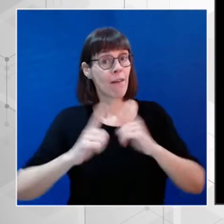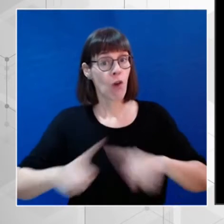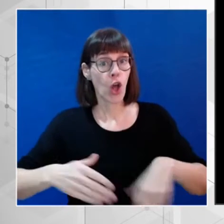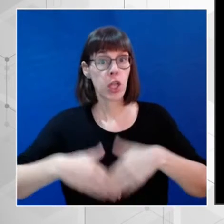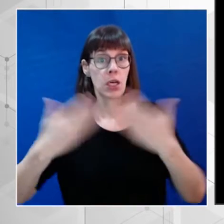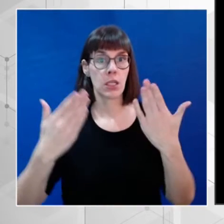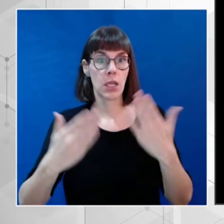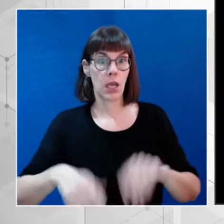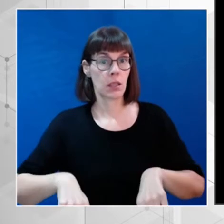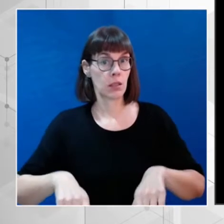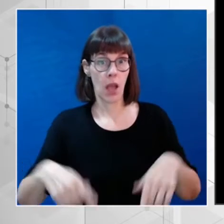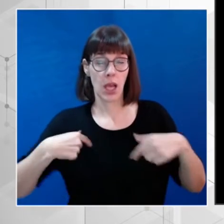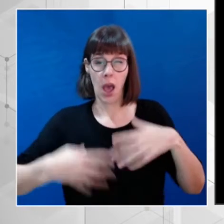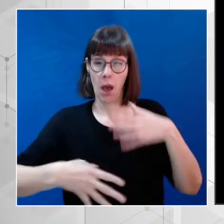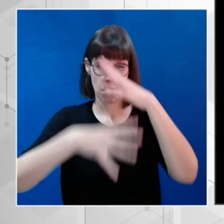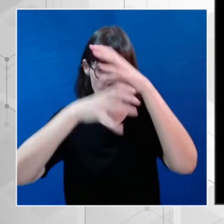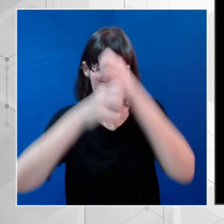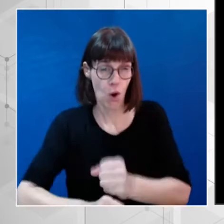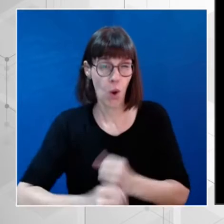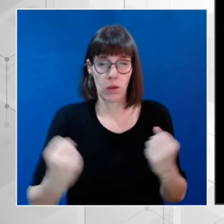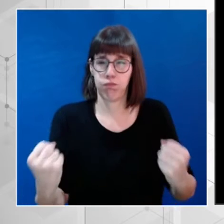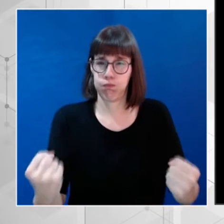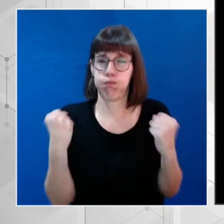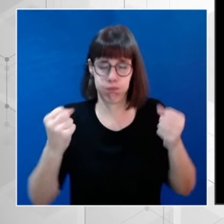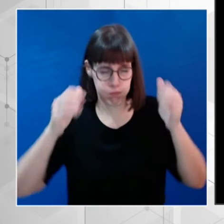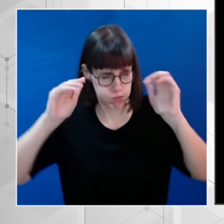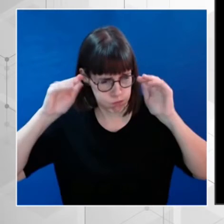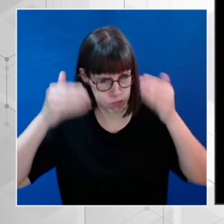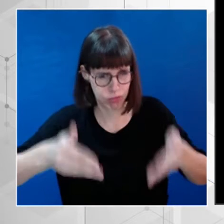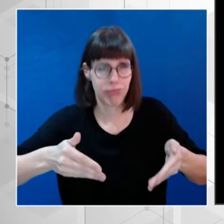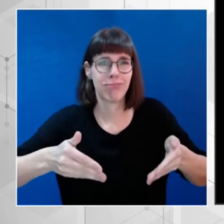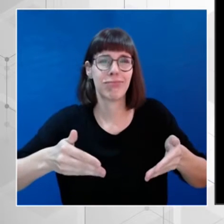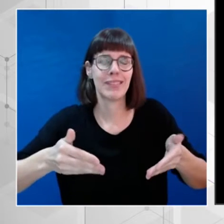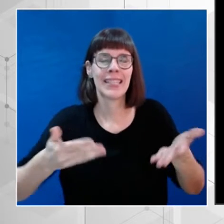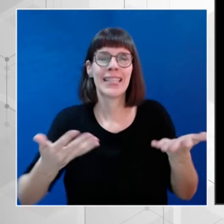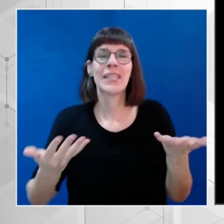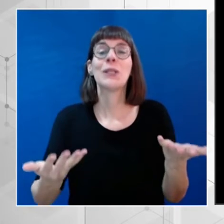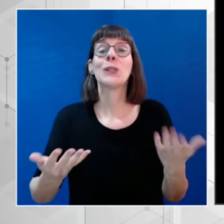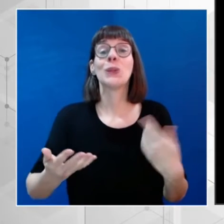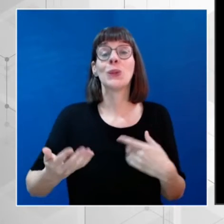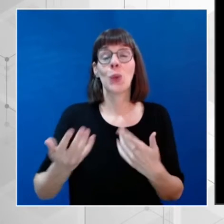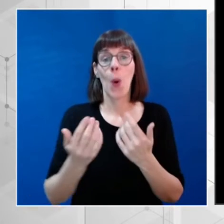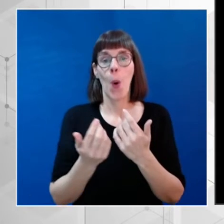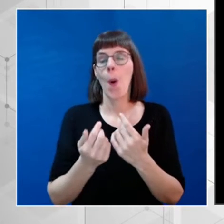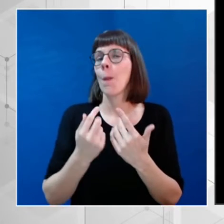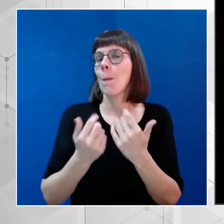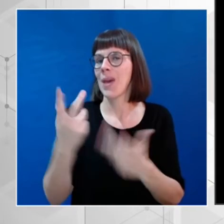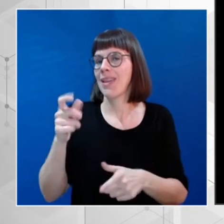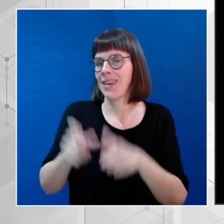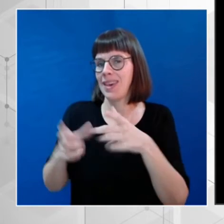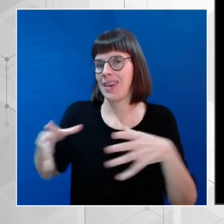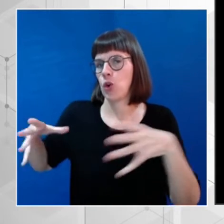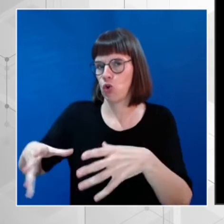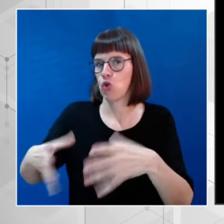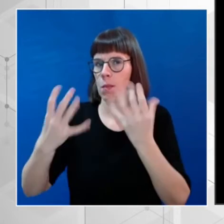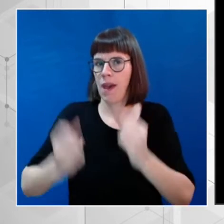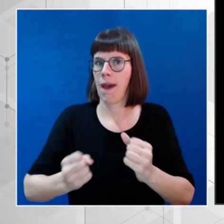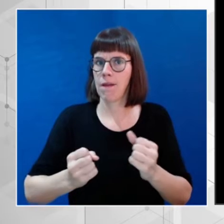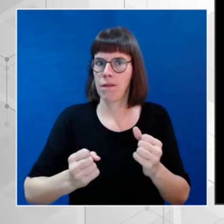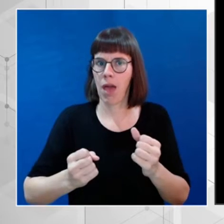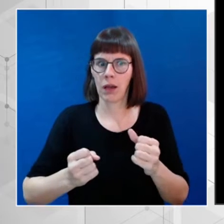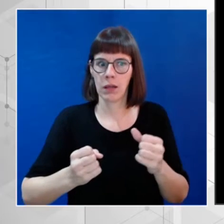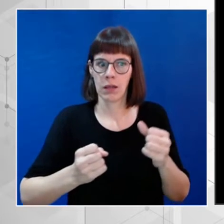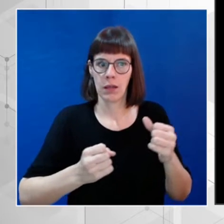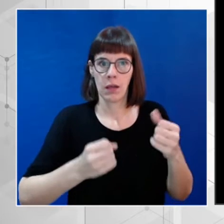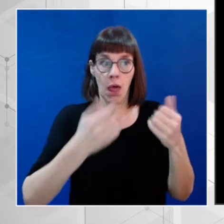opposite, hyper-focused. Actually, many of us alternate between those two extremes. And